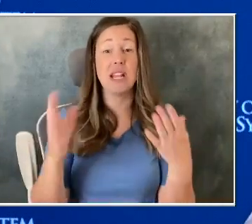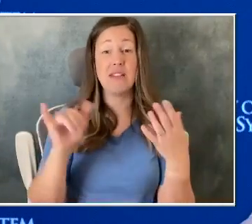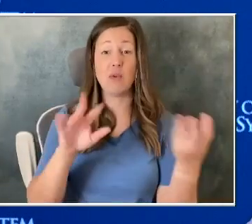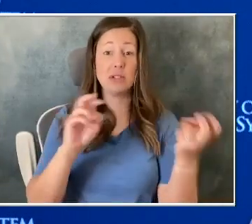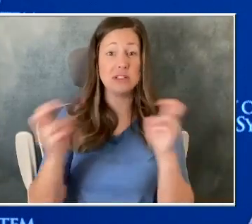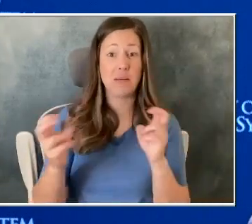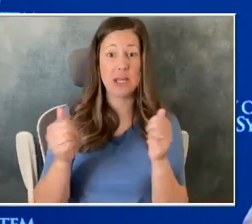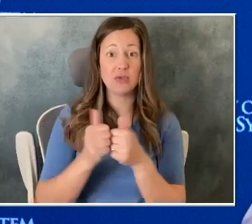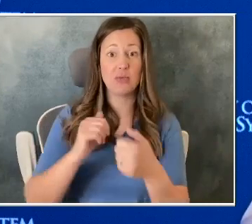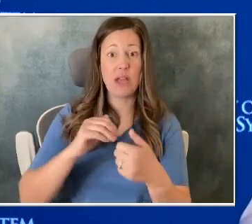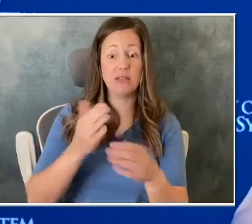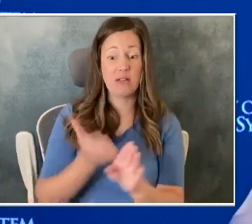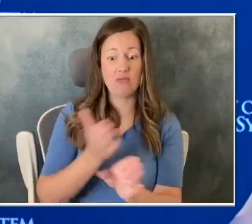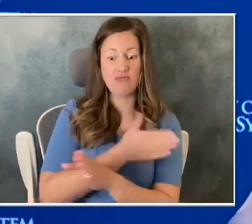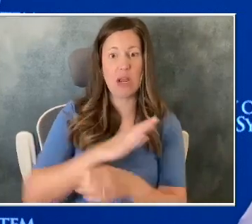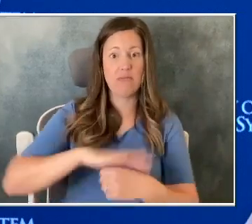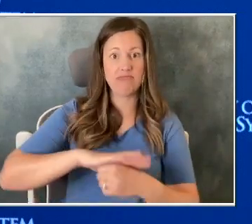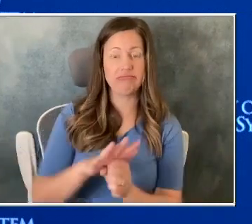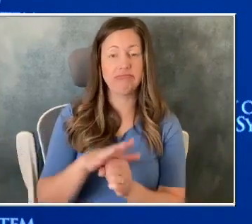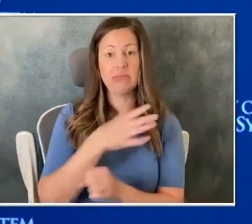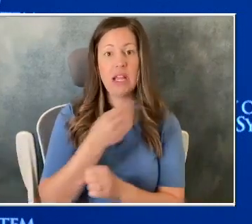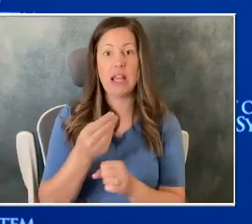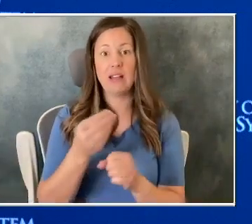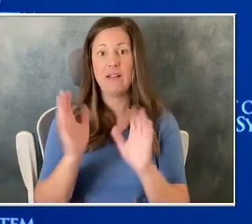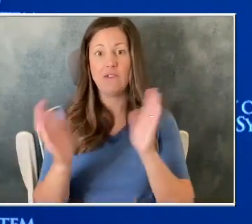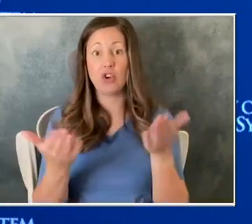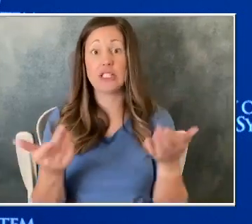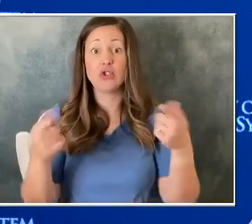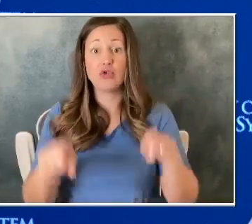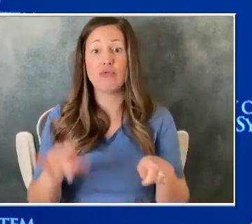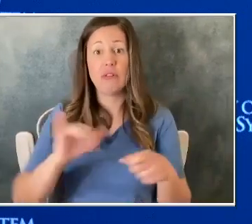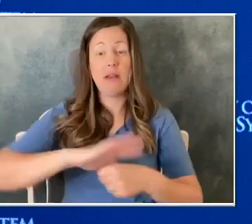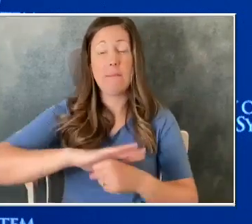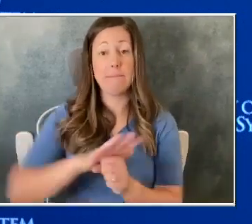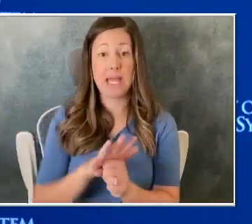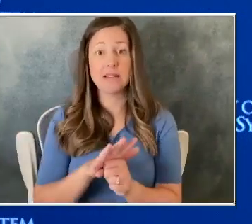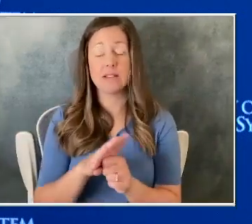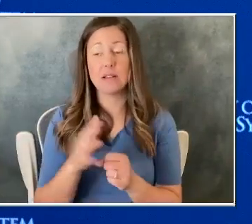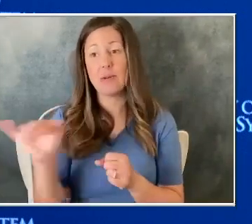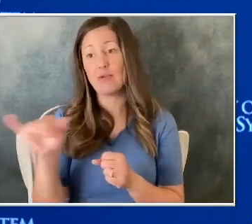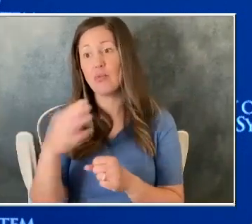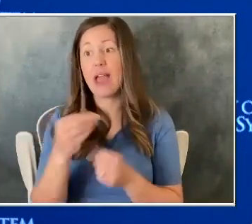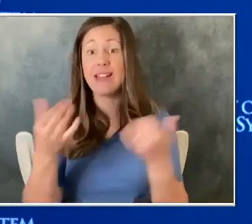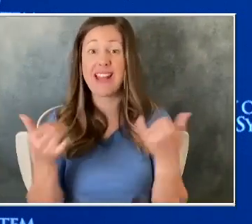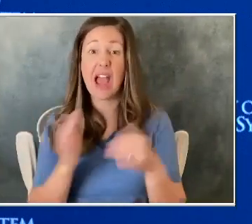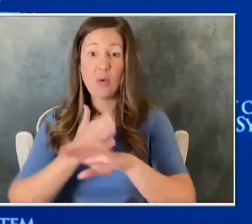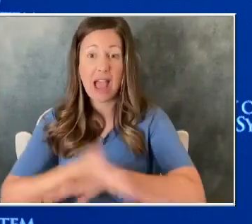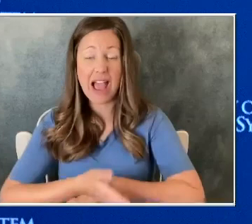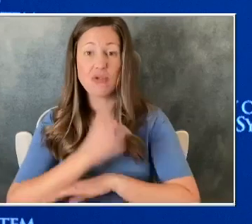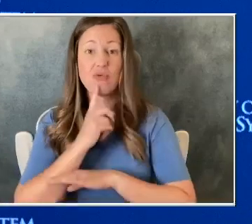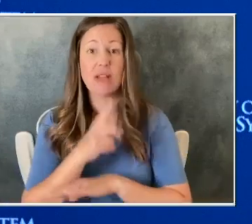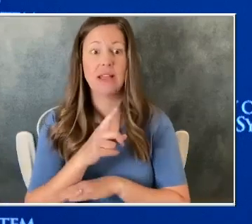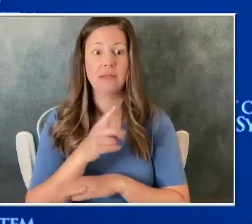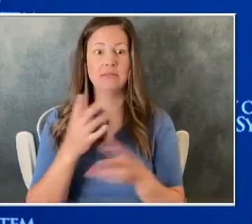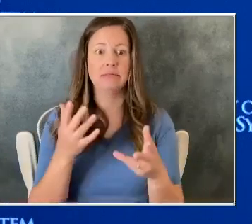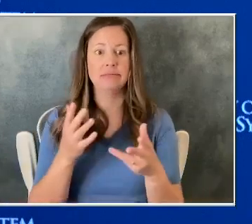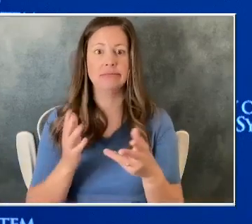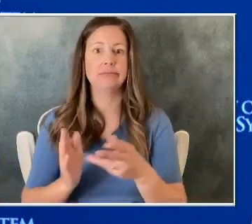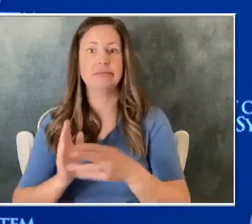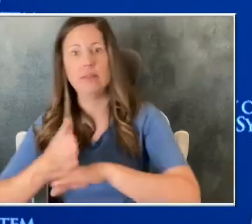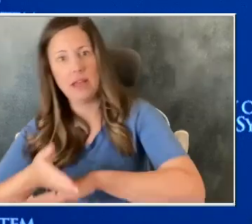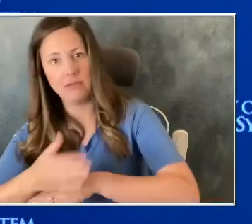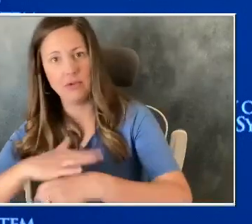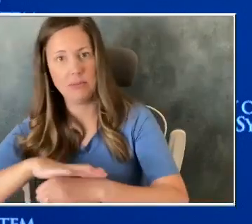pre-pandemic versus during the pandemic and now after the urgent or emergent pandemic itself. But I think